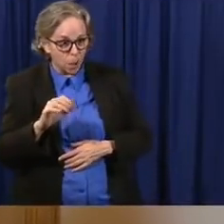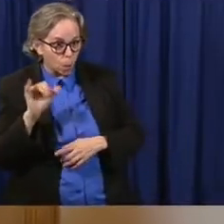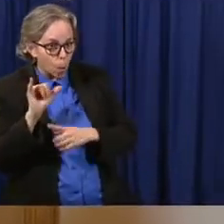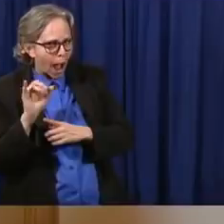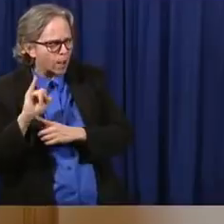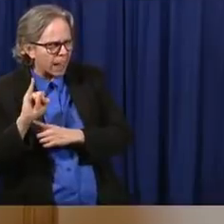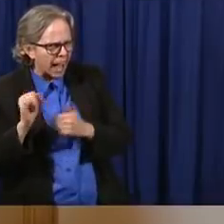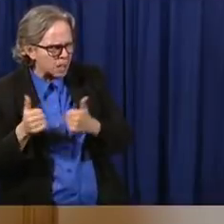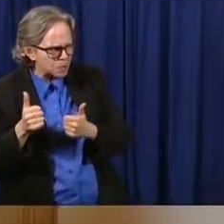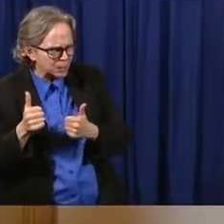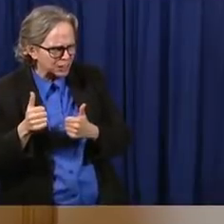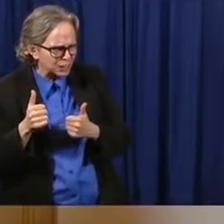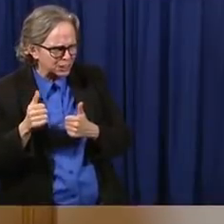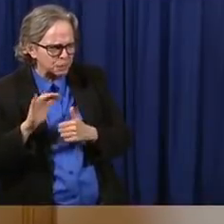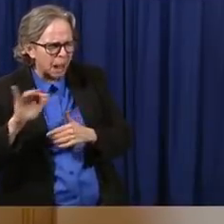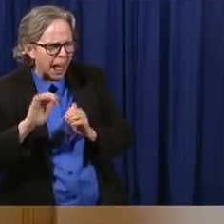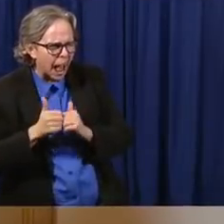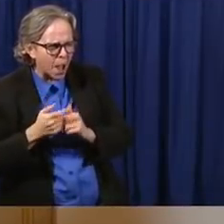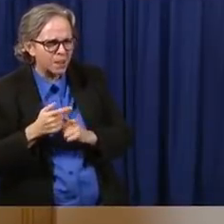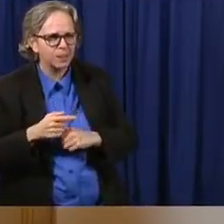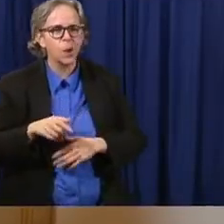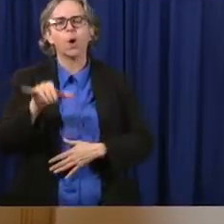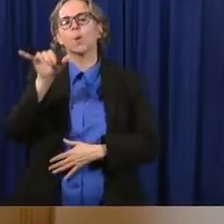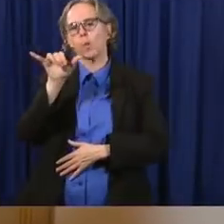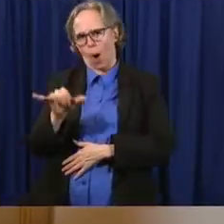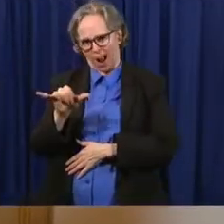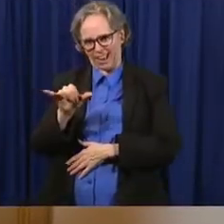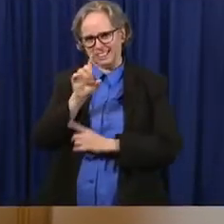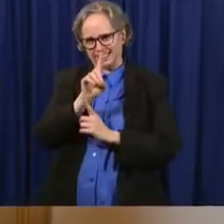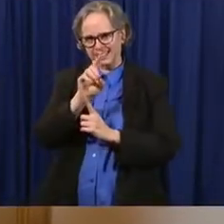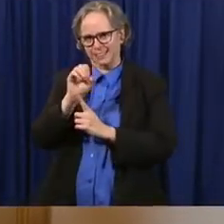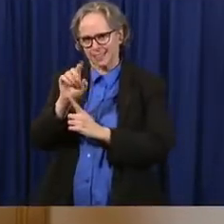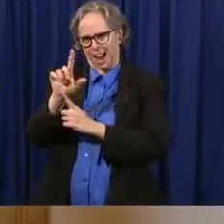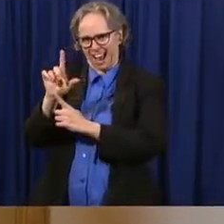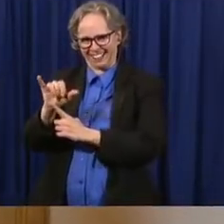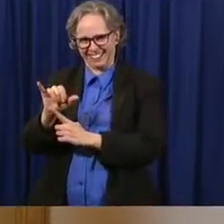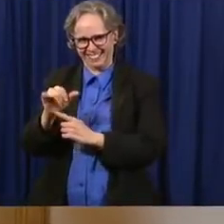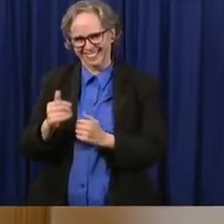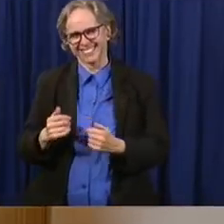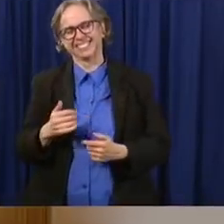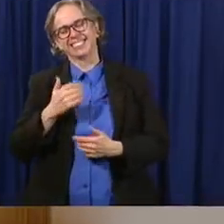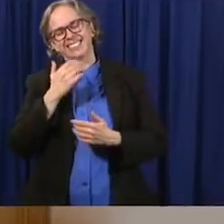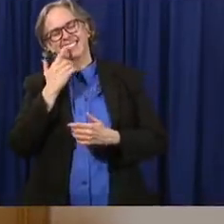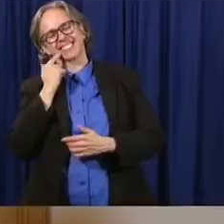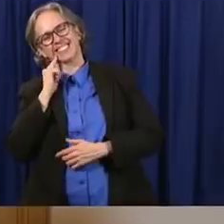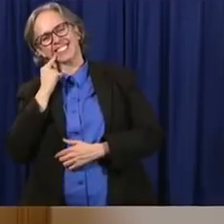IE? Why? Okay, thanks. Thank you.